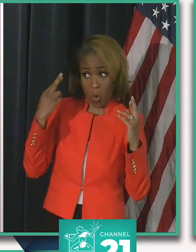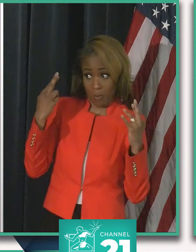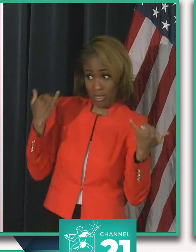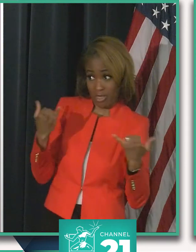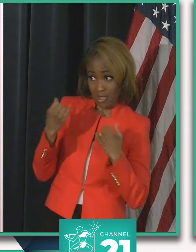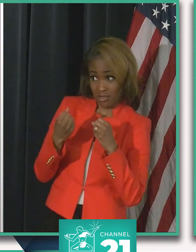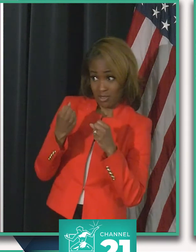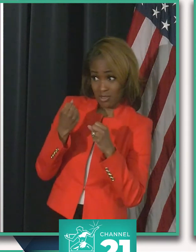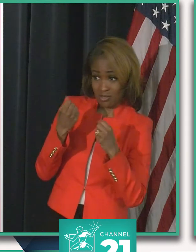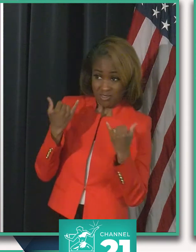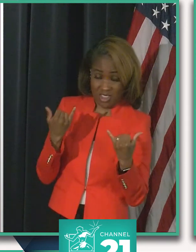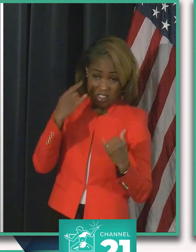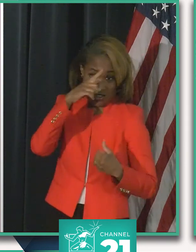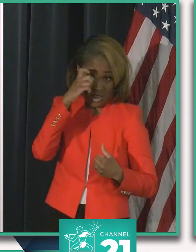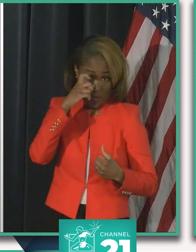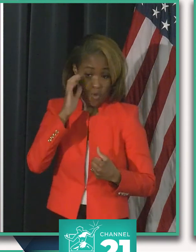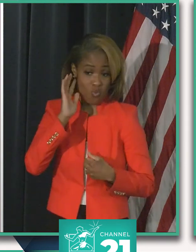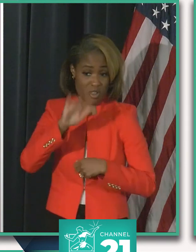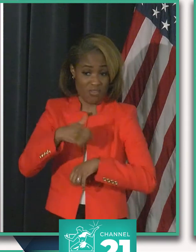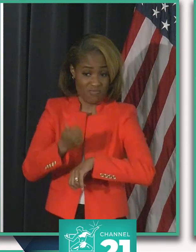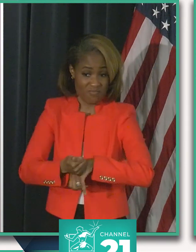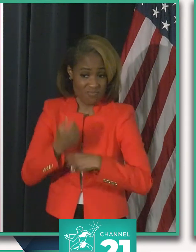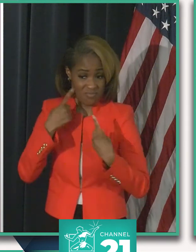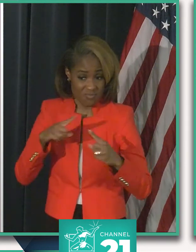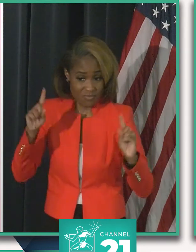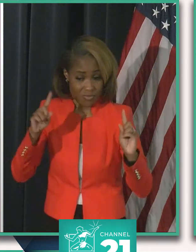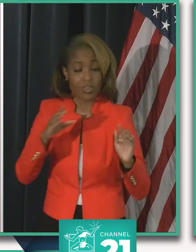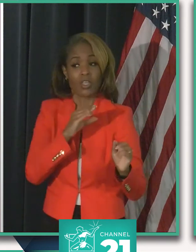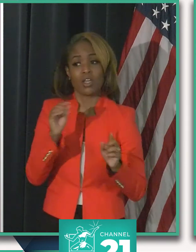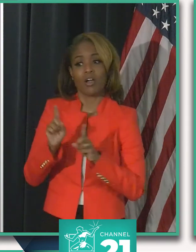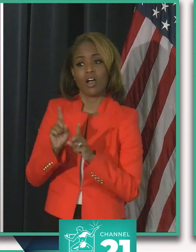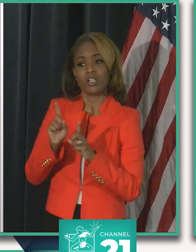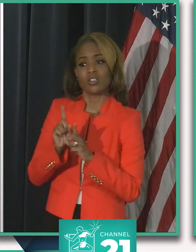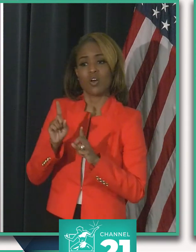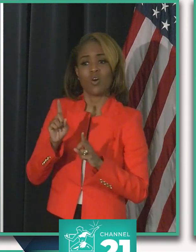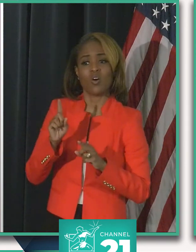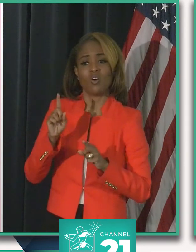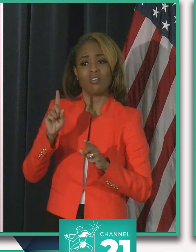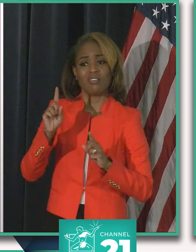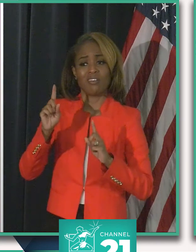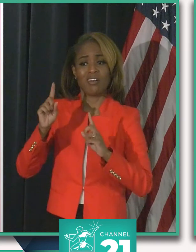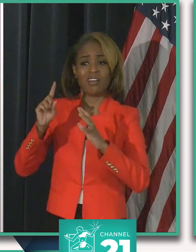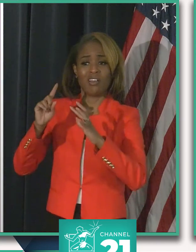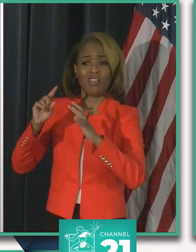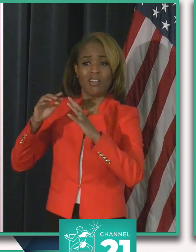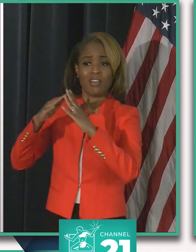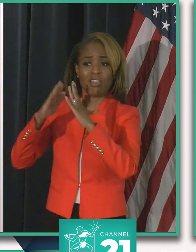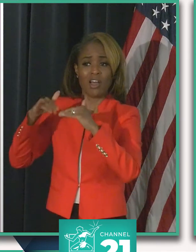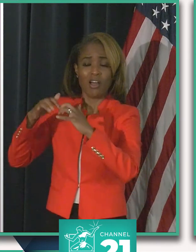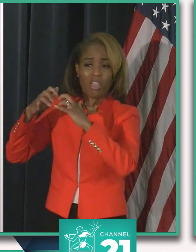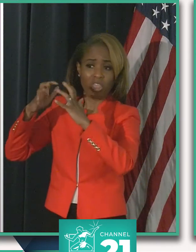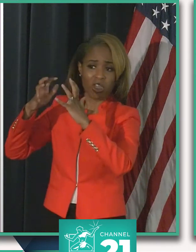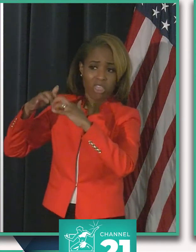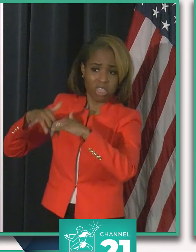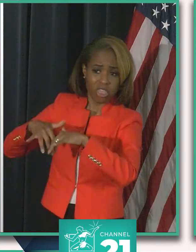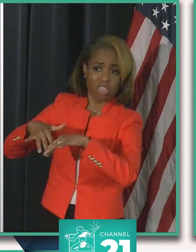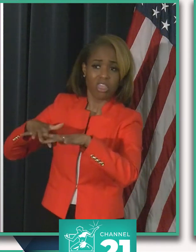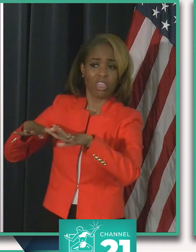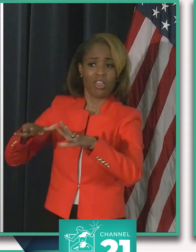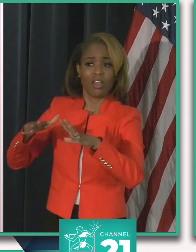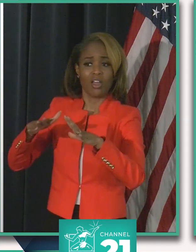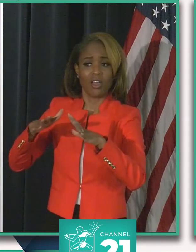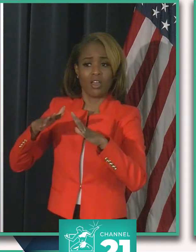summer. And also the light and the rubbish that's